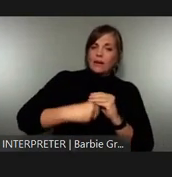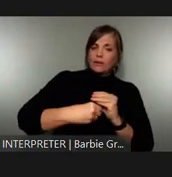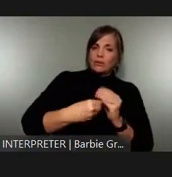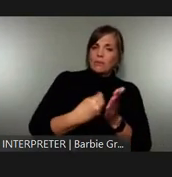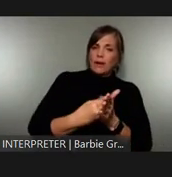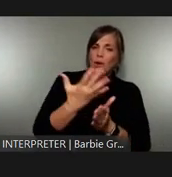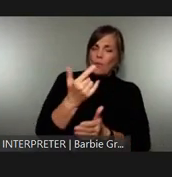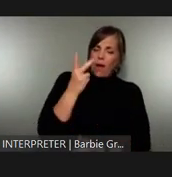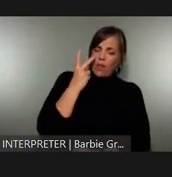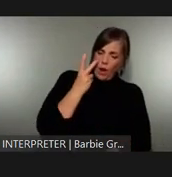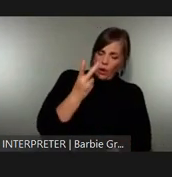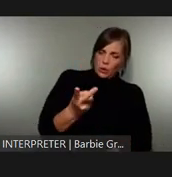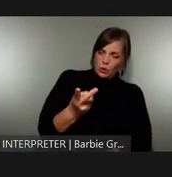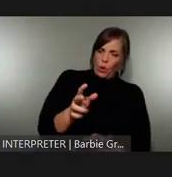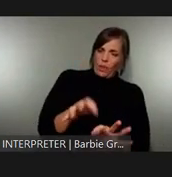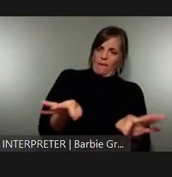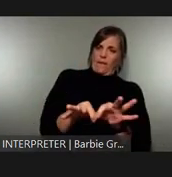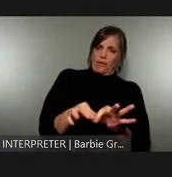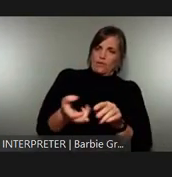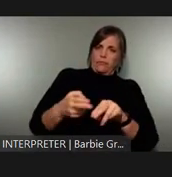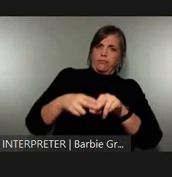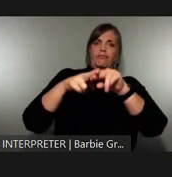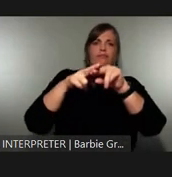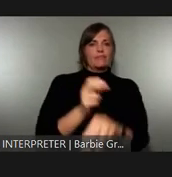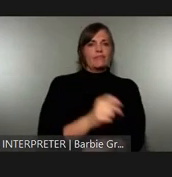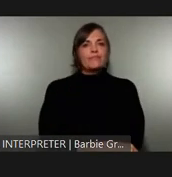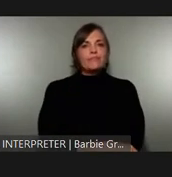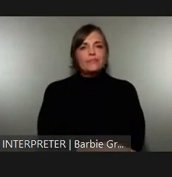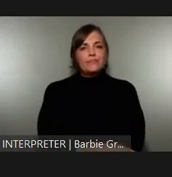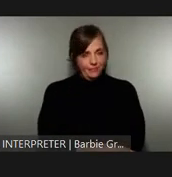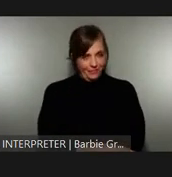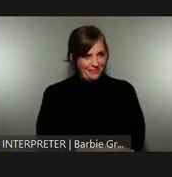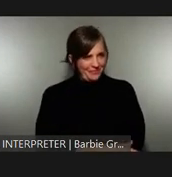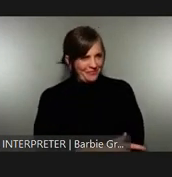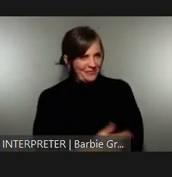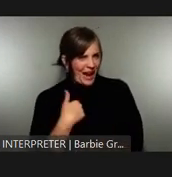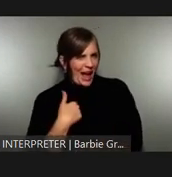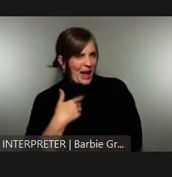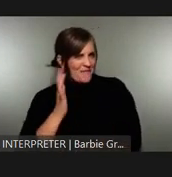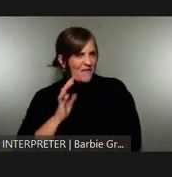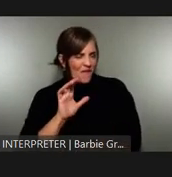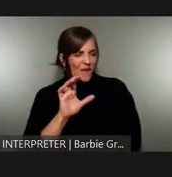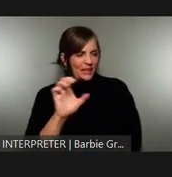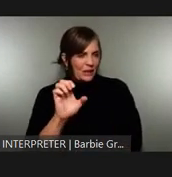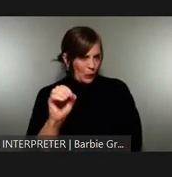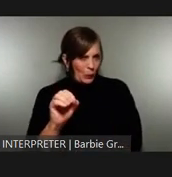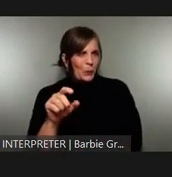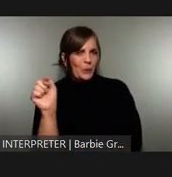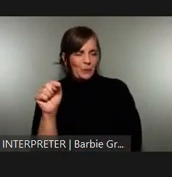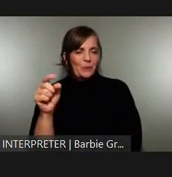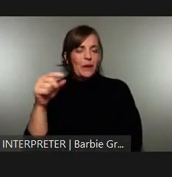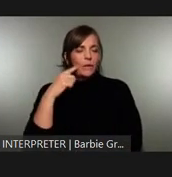were able to see that value. Now, I shared with you that I used to be a transit CEO, and I can tell you our Net